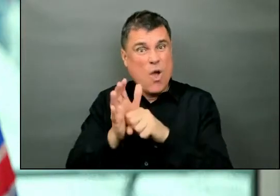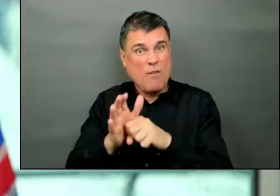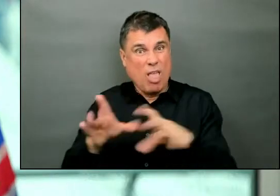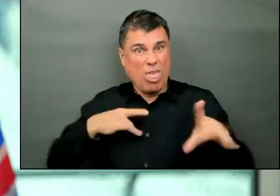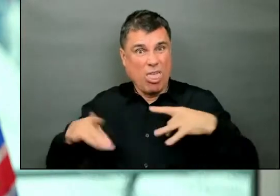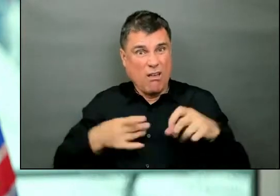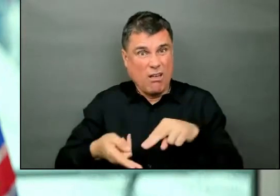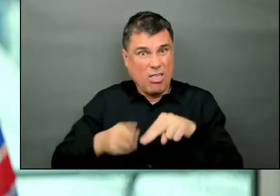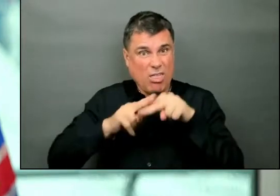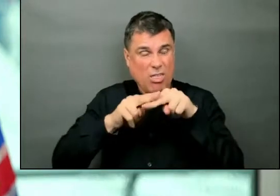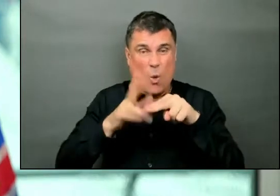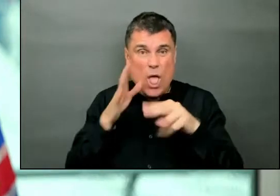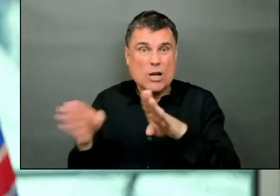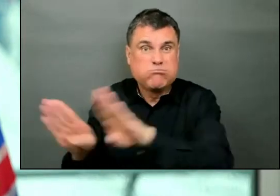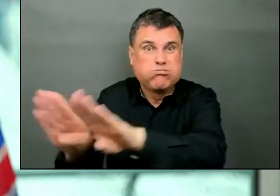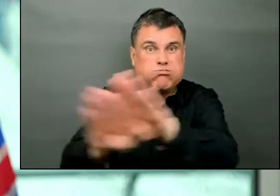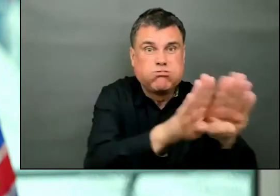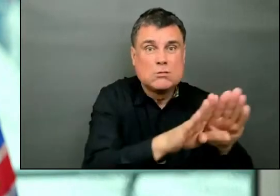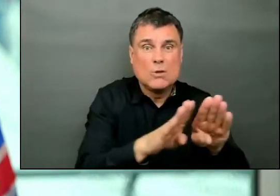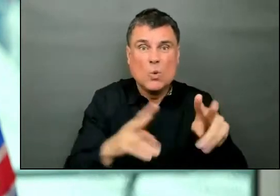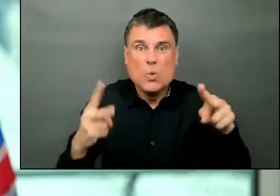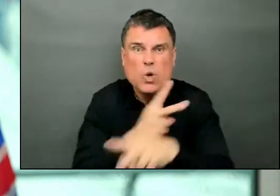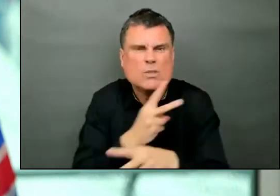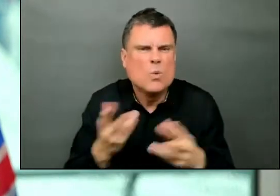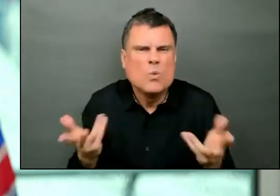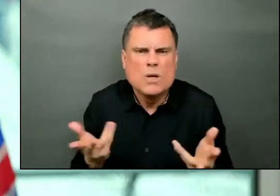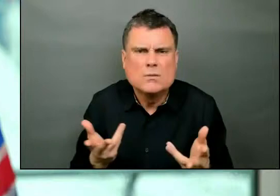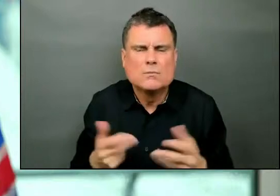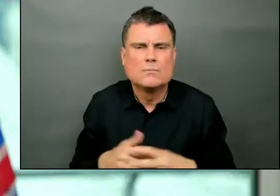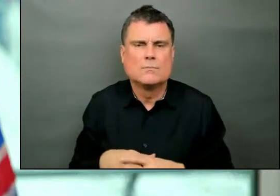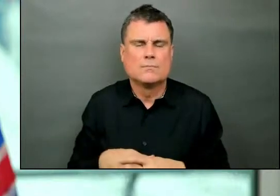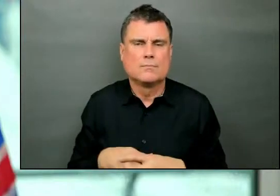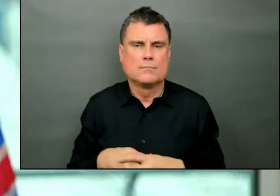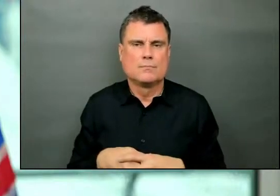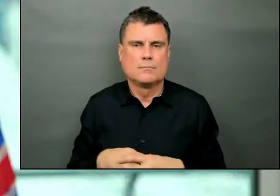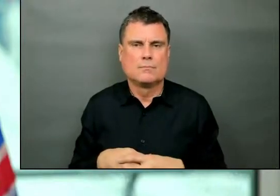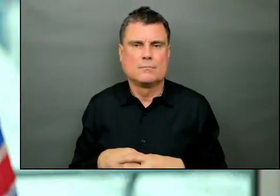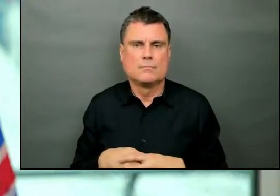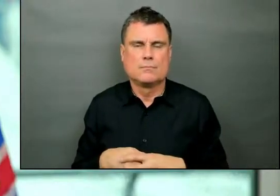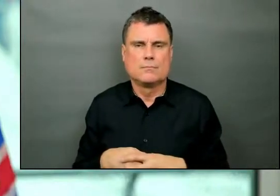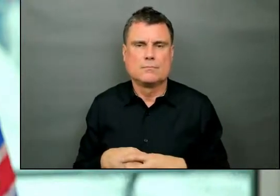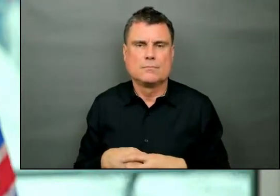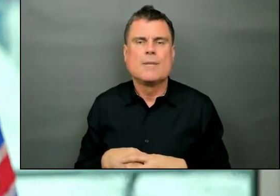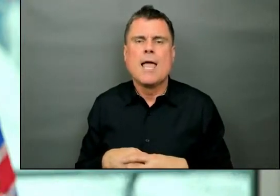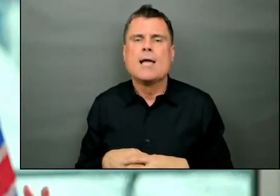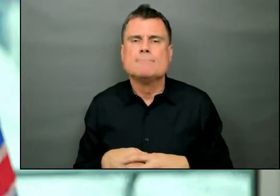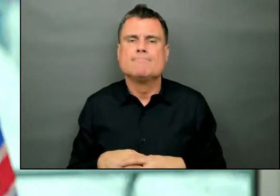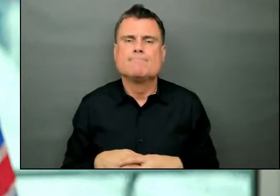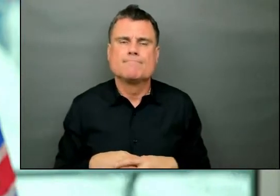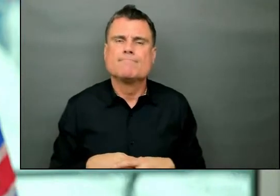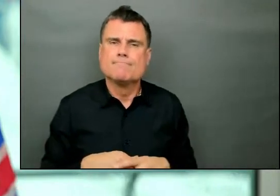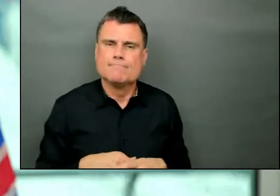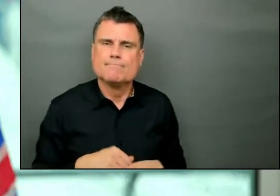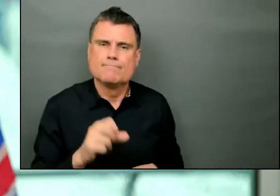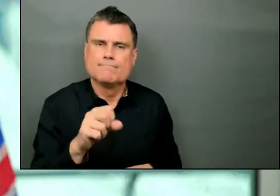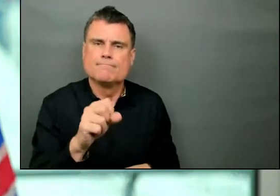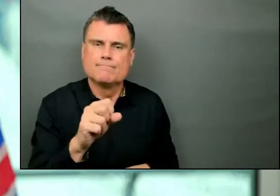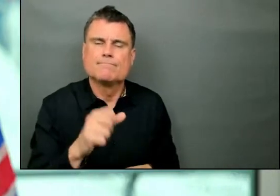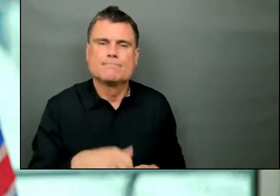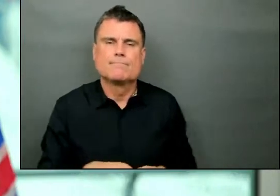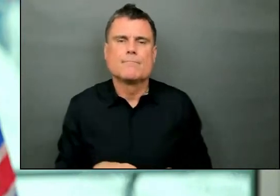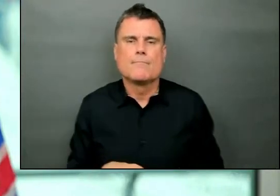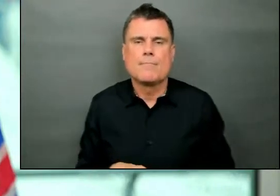can Minister Dix answer that in French, please? So all along, we've been monitoring. These are some of the